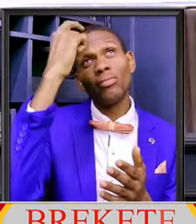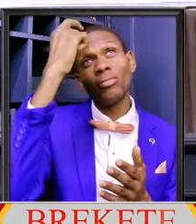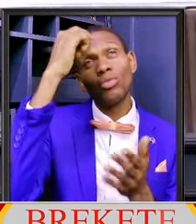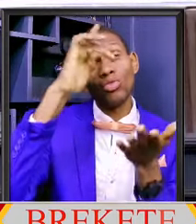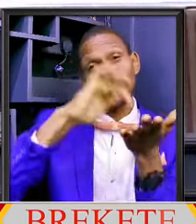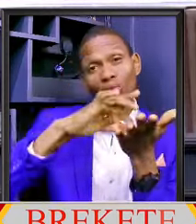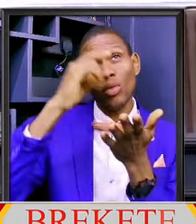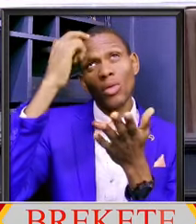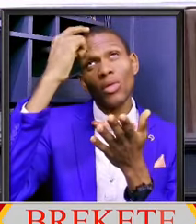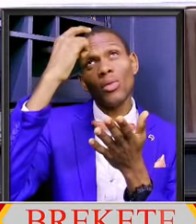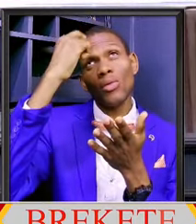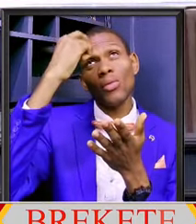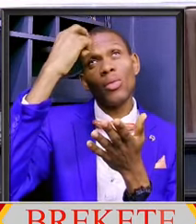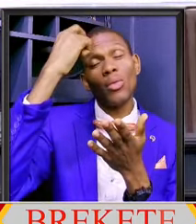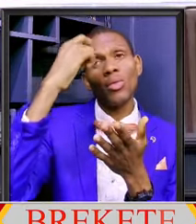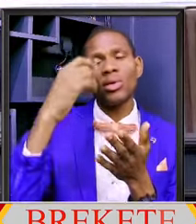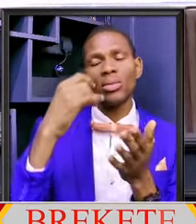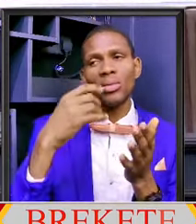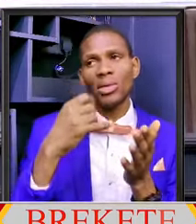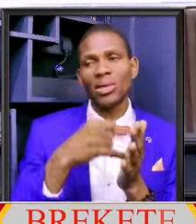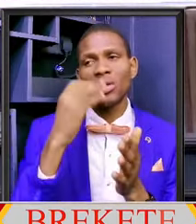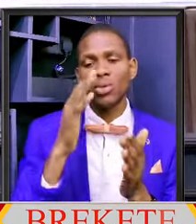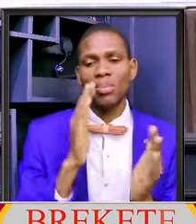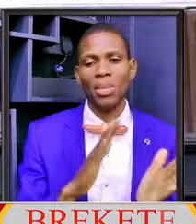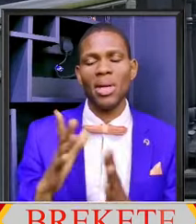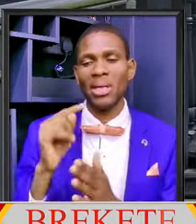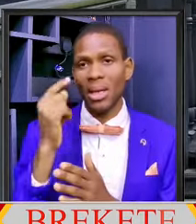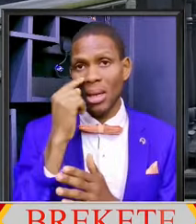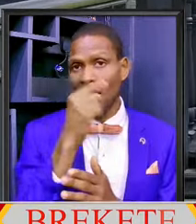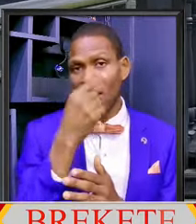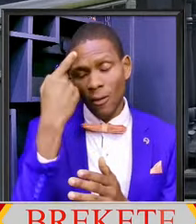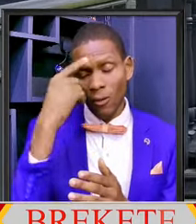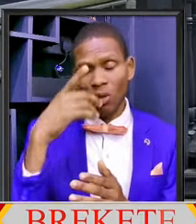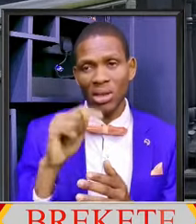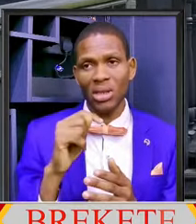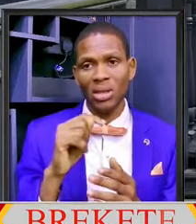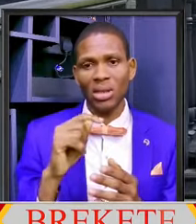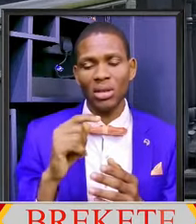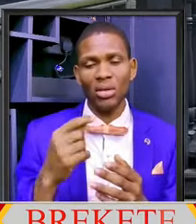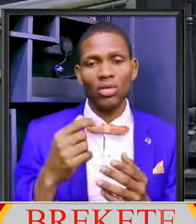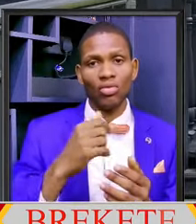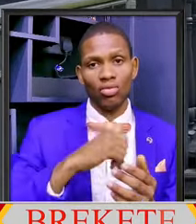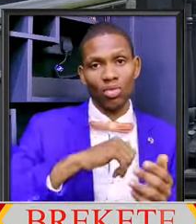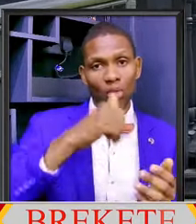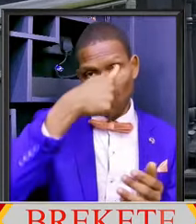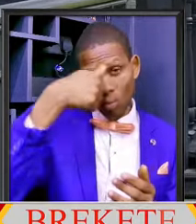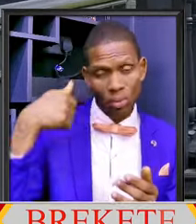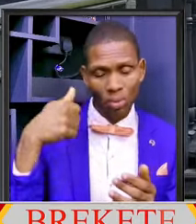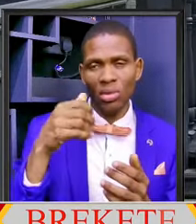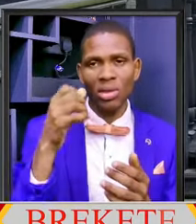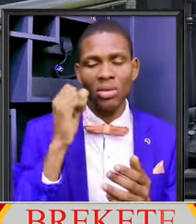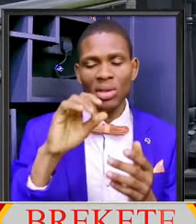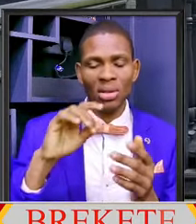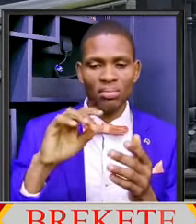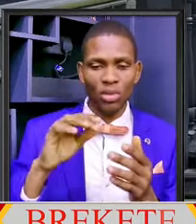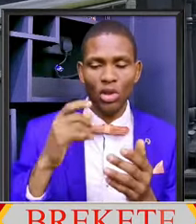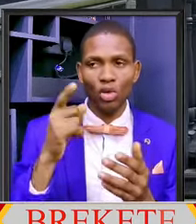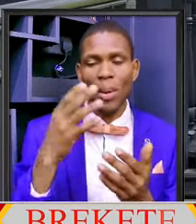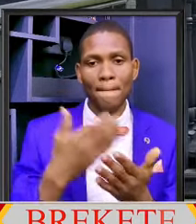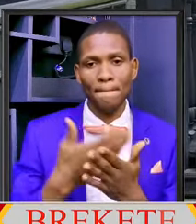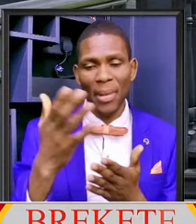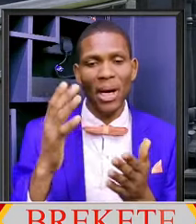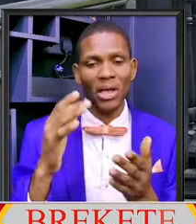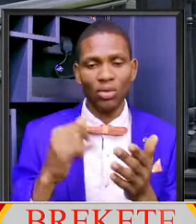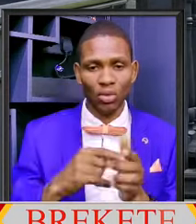because now the eye drop will prepare the eye for the surgery. Yes, sir. So she go there. You go buy them today, she go start them. Yes, sir. Based